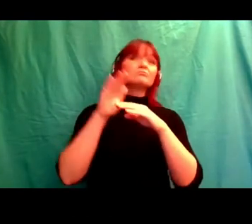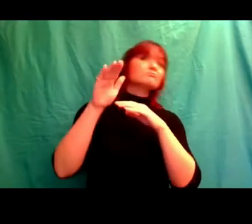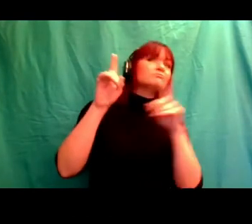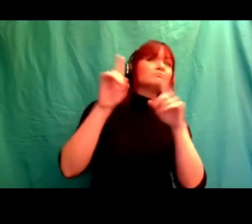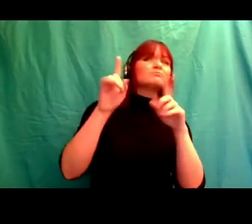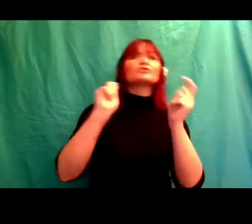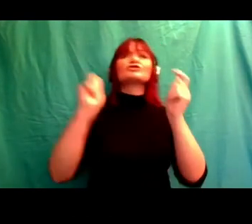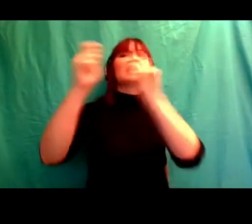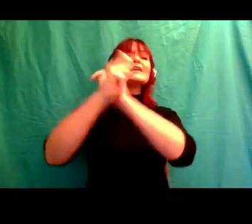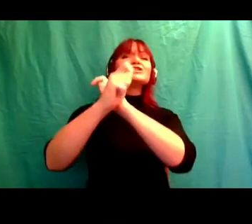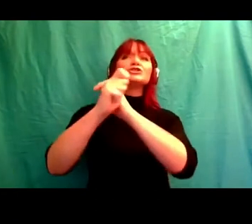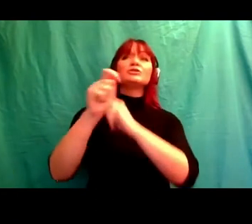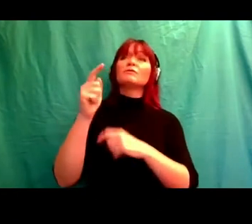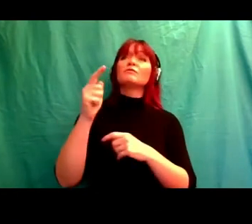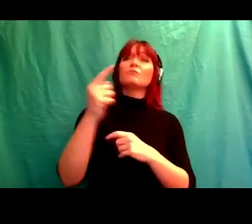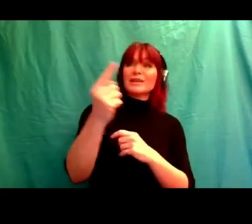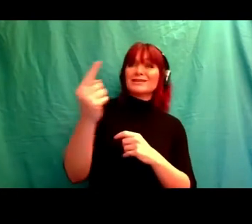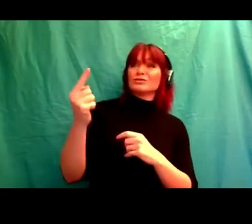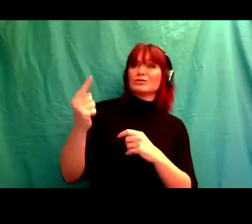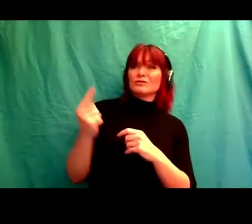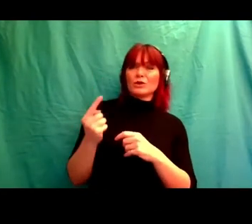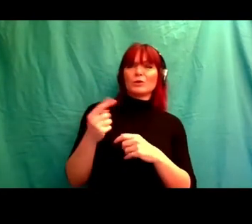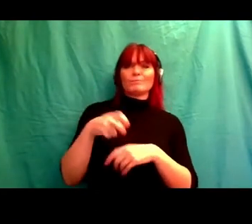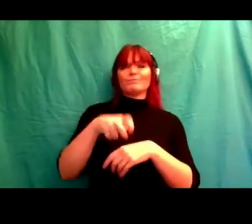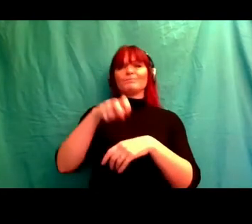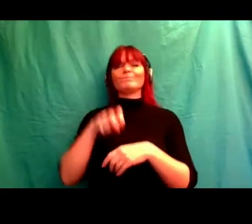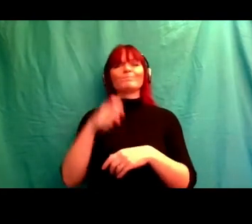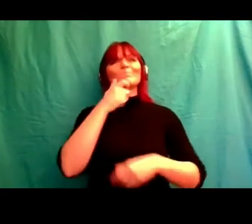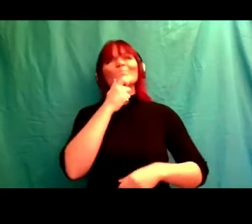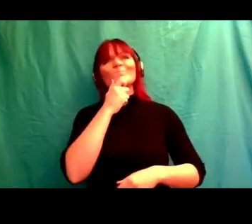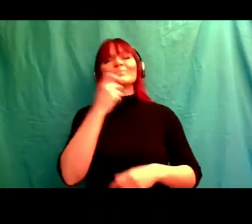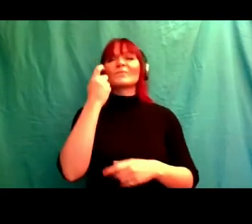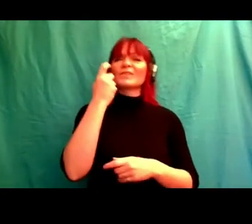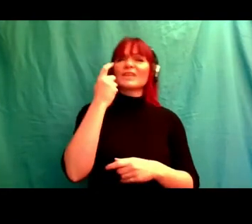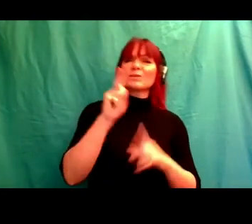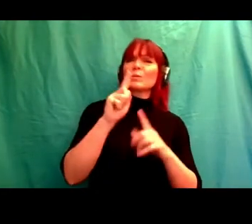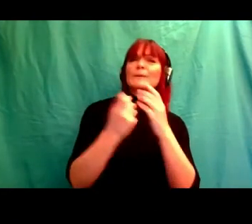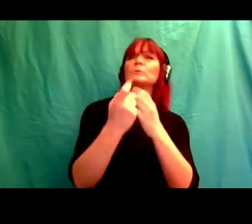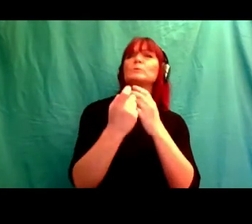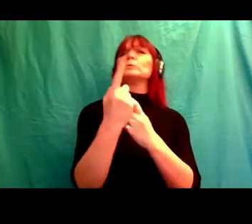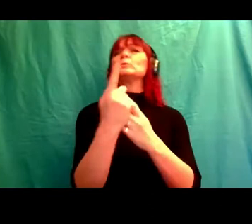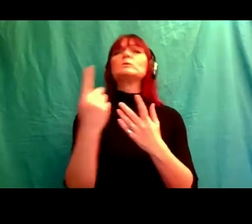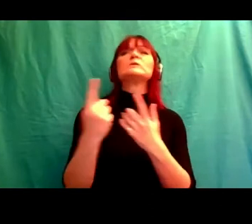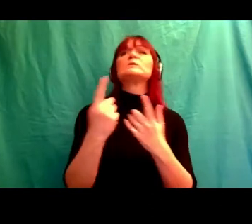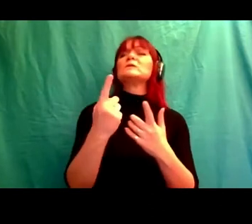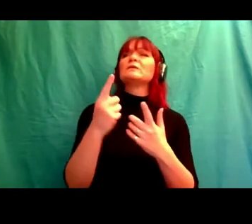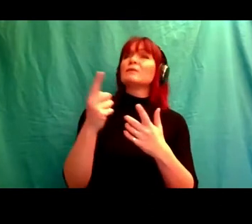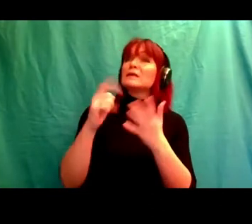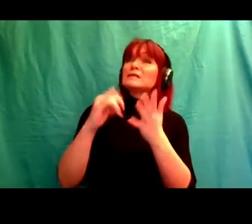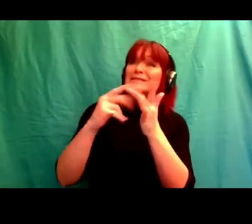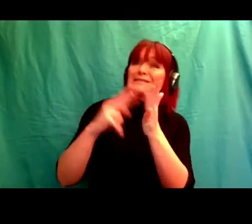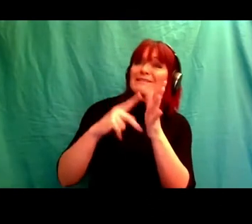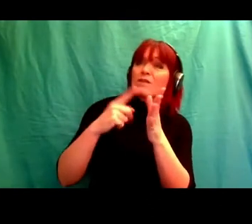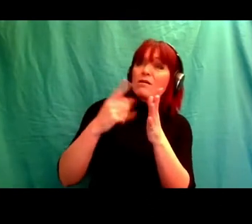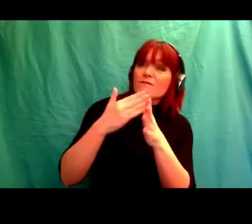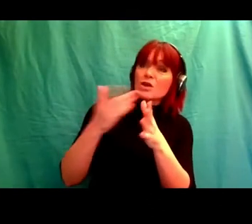standing back from that, which of those issues really stand out for you, or is there anything else that you'd add? Siva, perhaps I can come to you